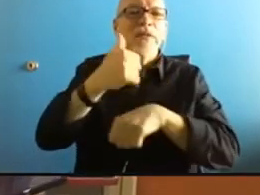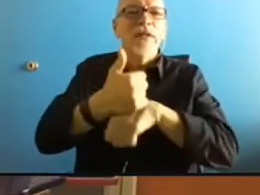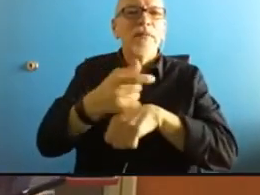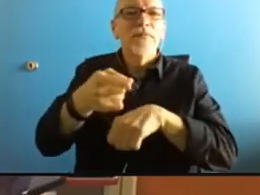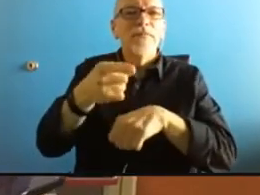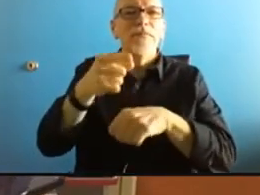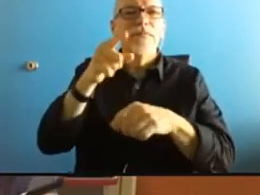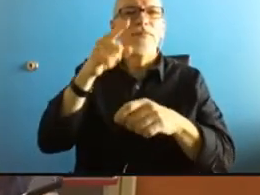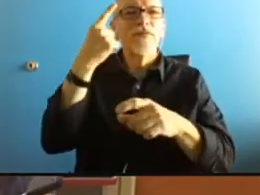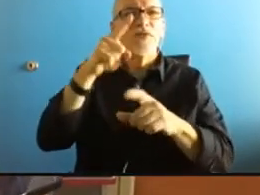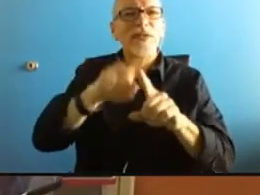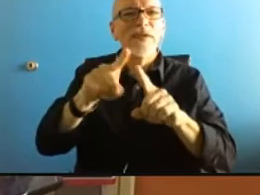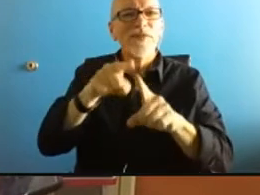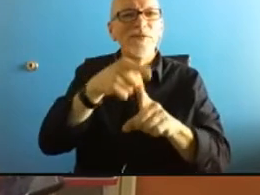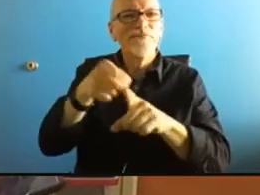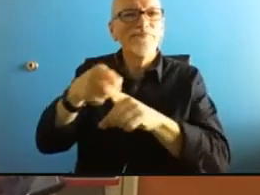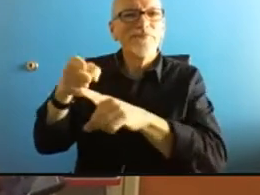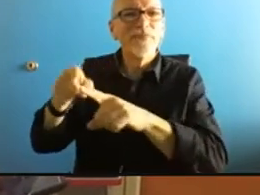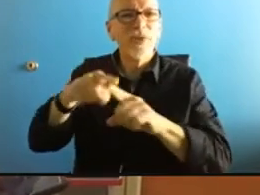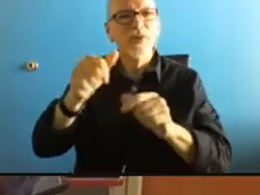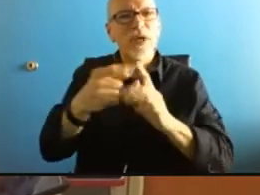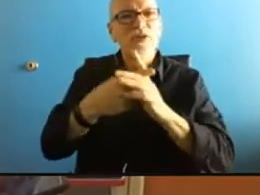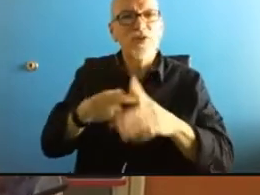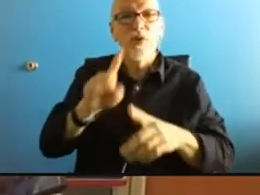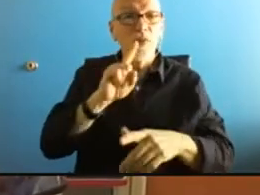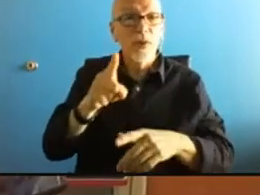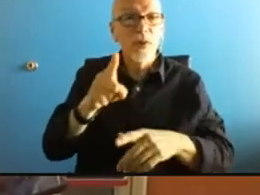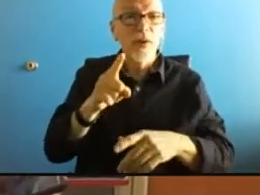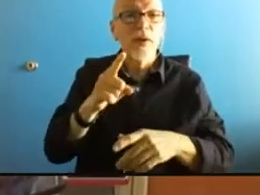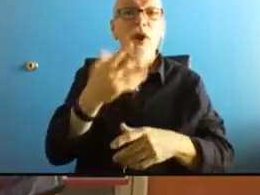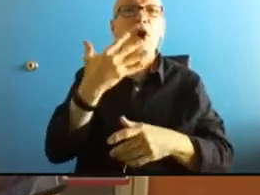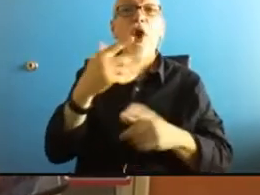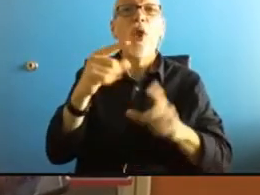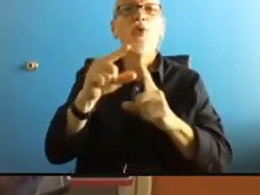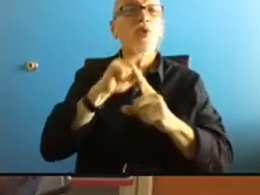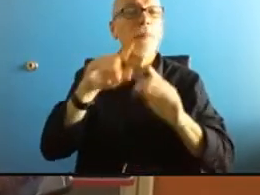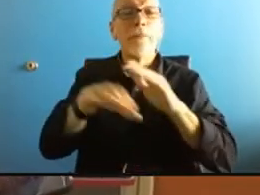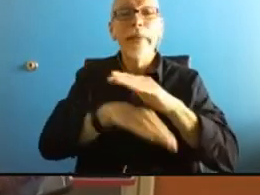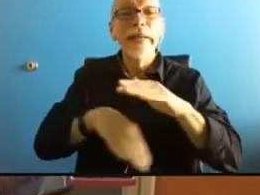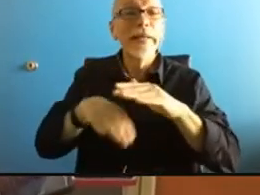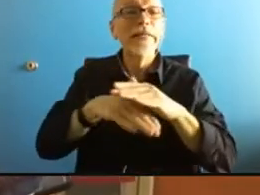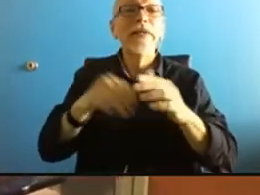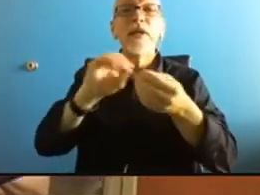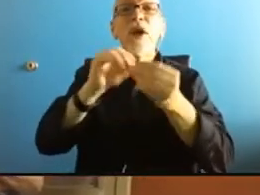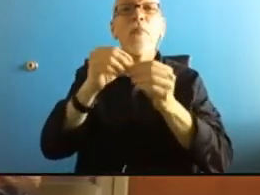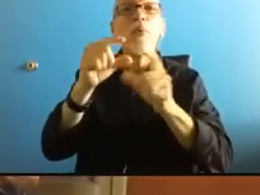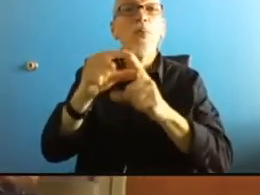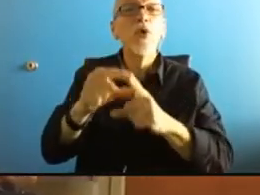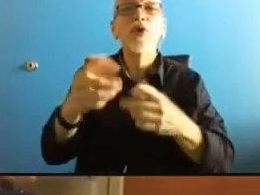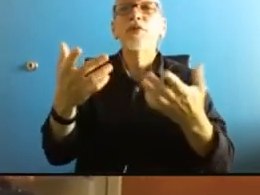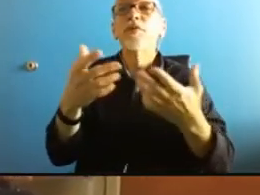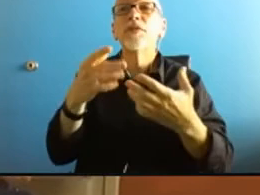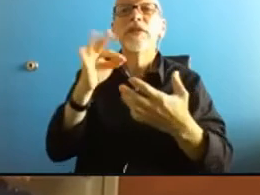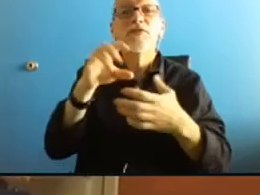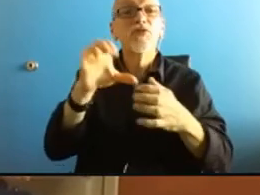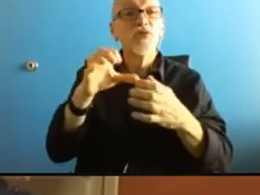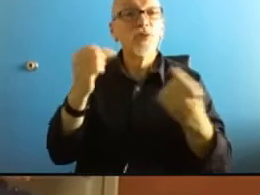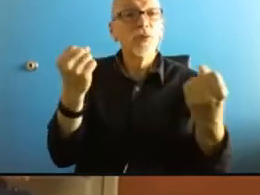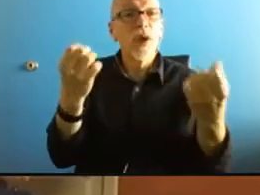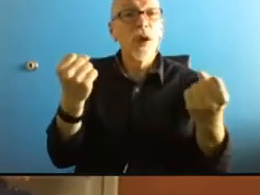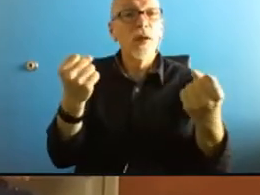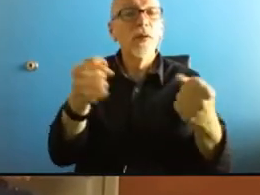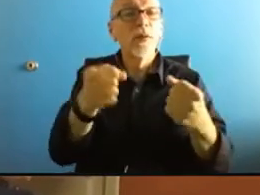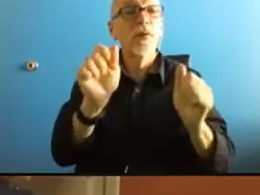certain places, but you could start this as low as color words. Yes. And number words. I mean, And if Yes. you're doing sign language, you could